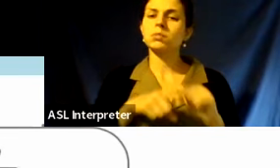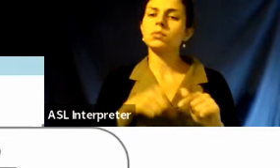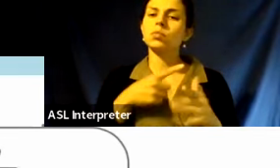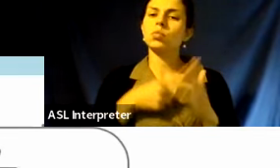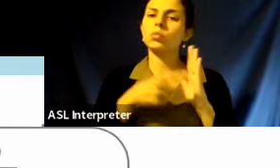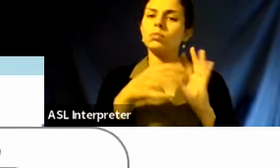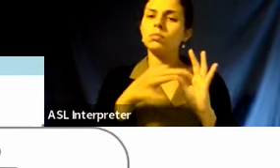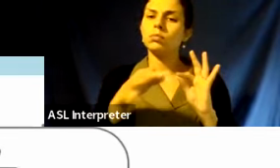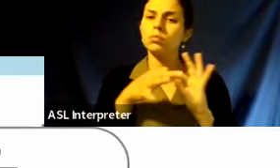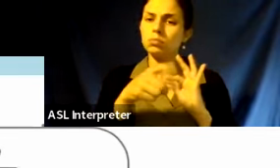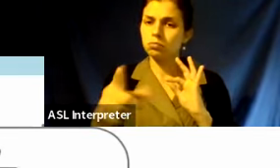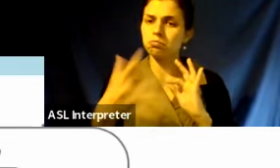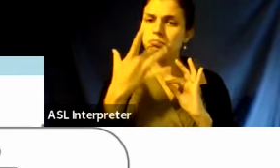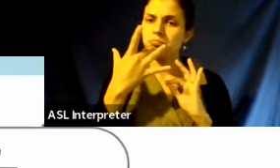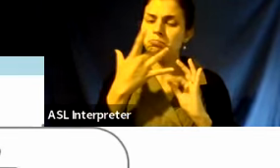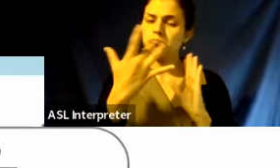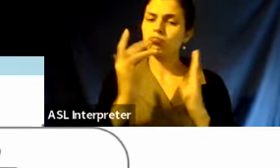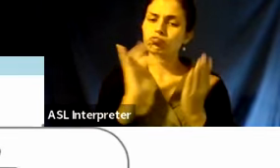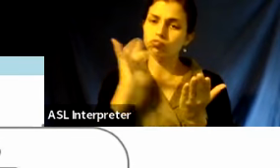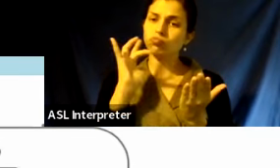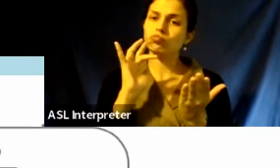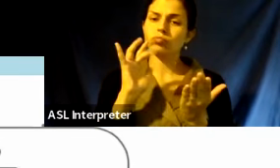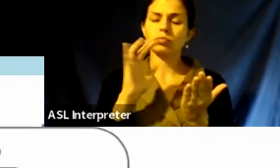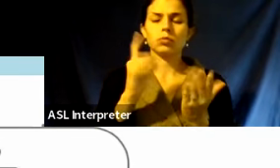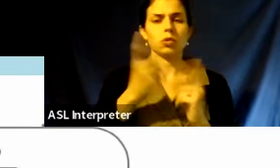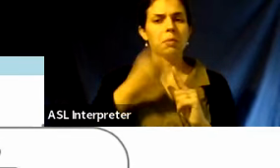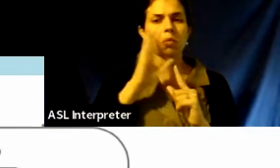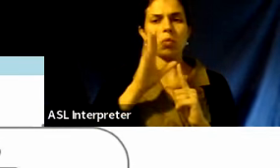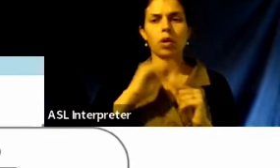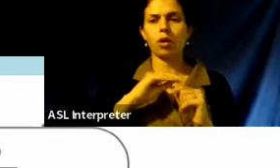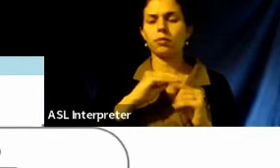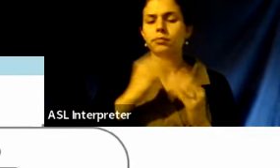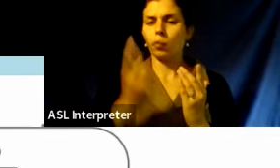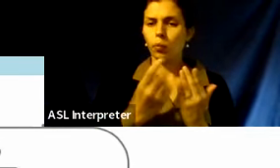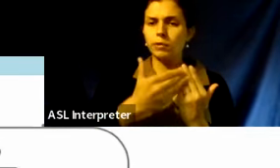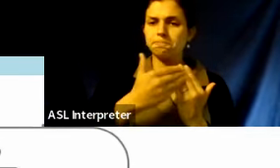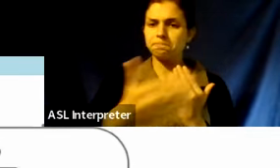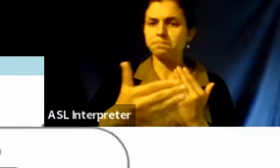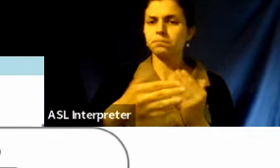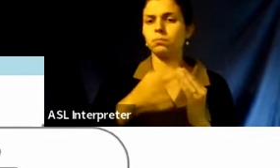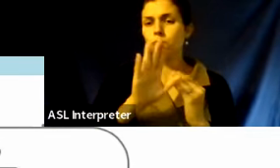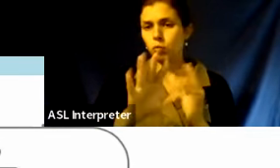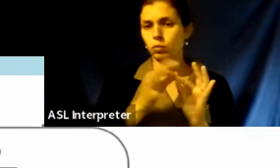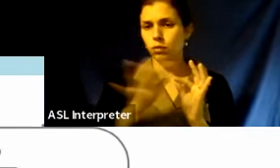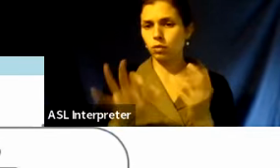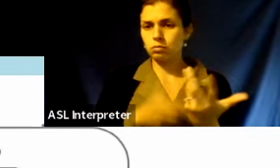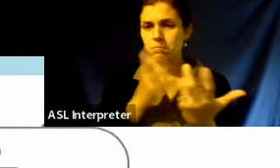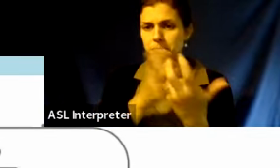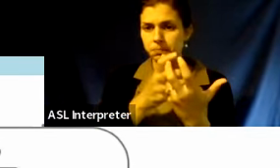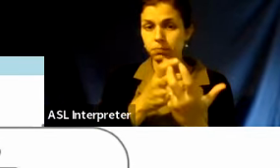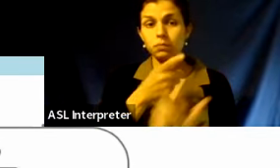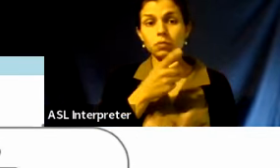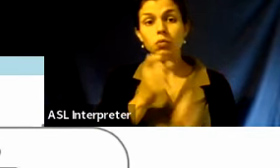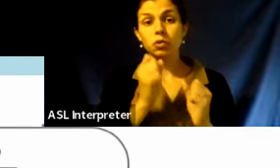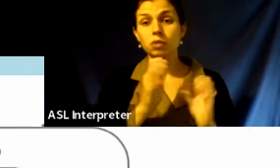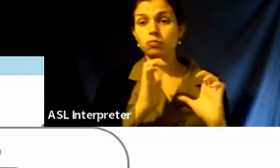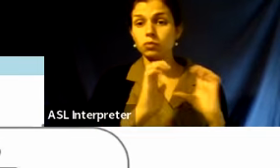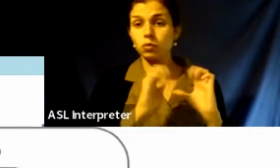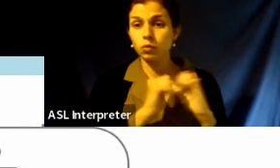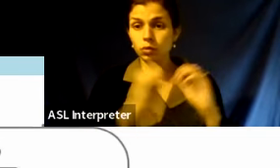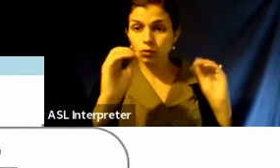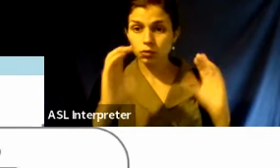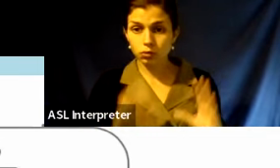device. You can participate in two-way communication with your student's teacher, send